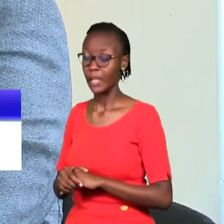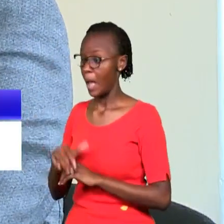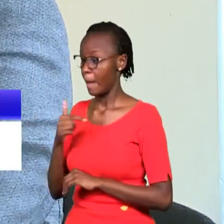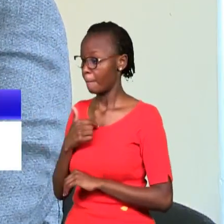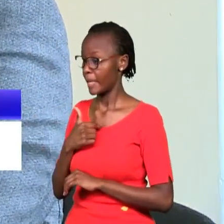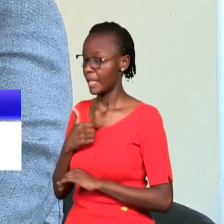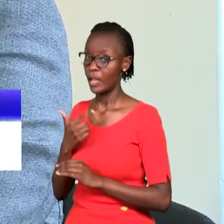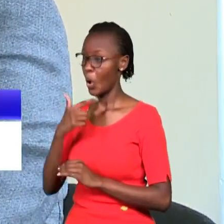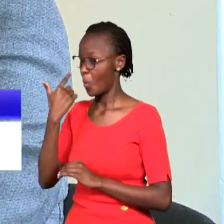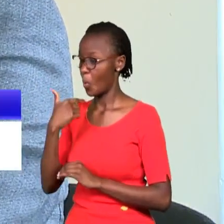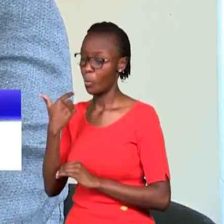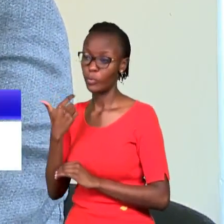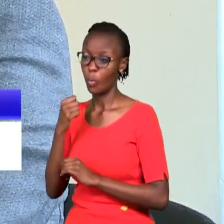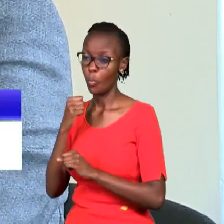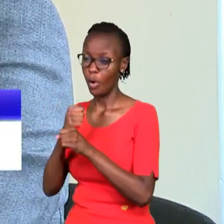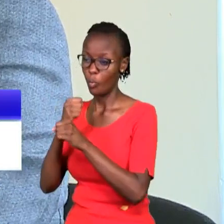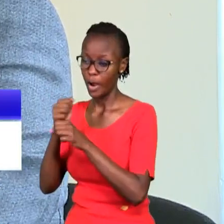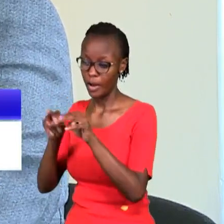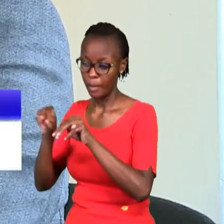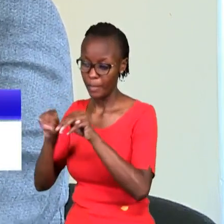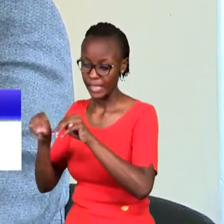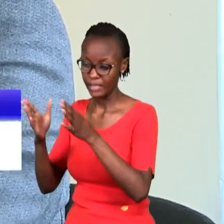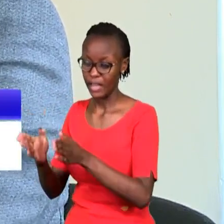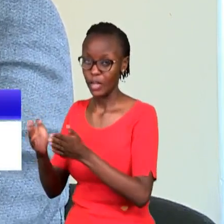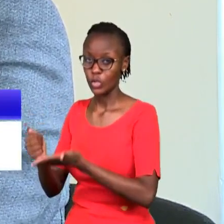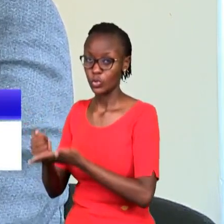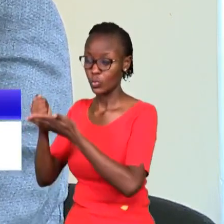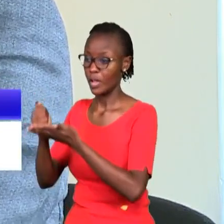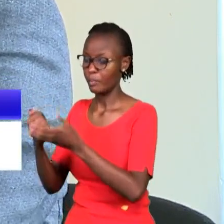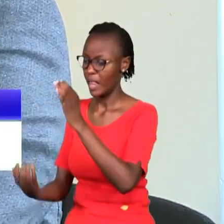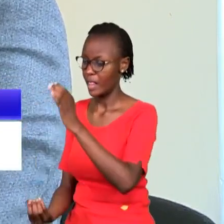an operation manager to help in the launch of Mombasa.